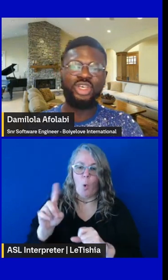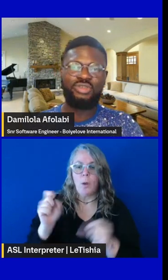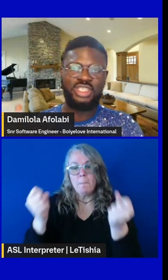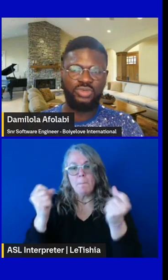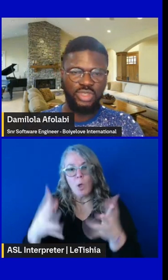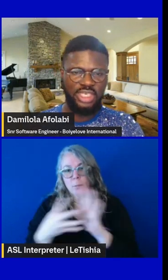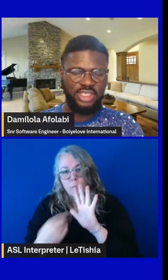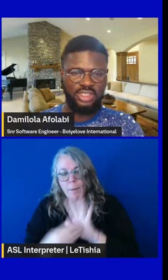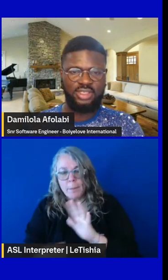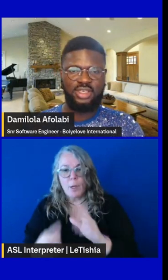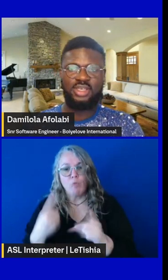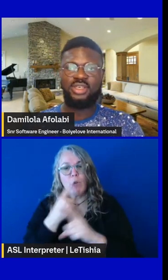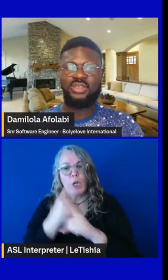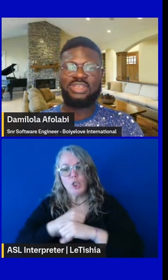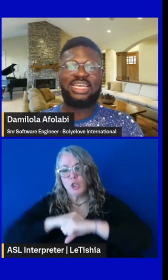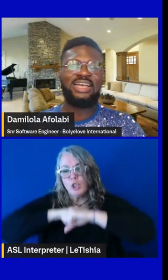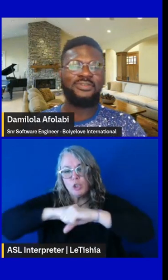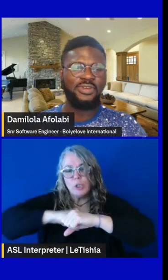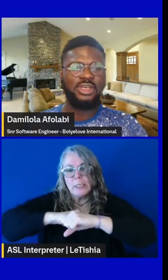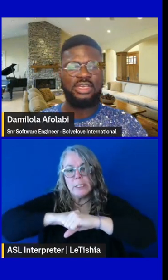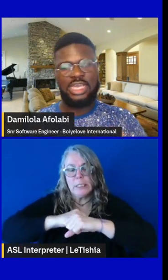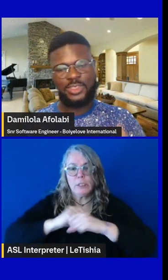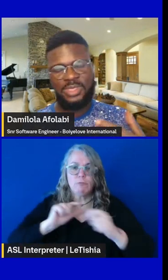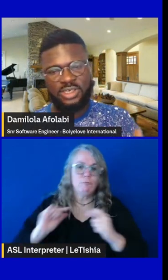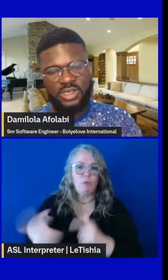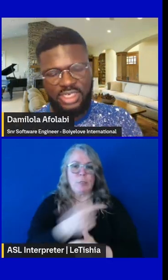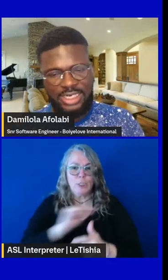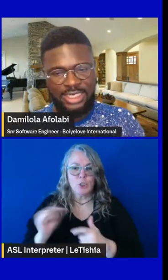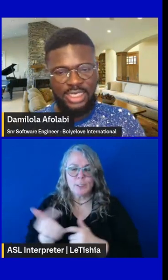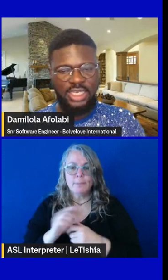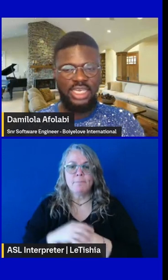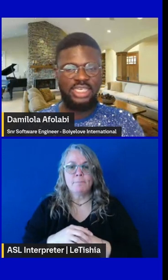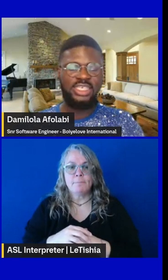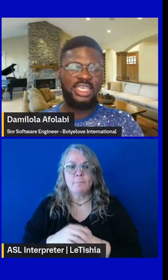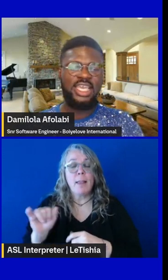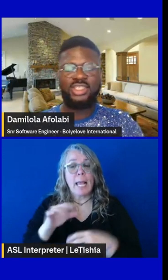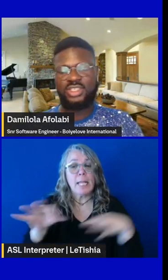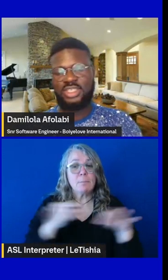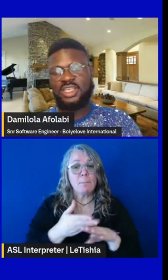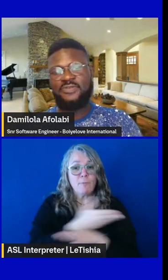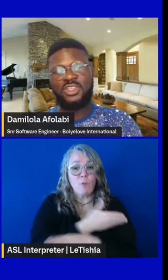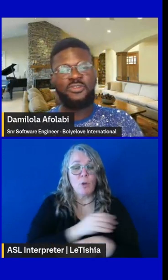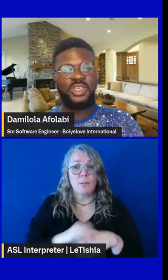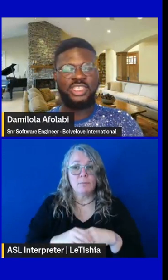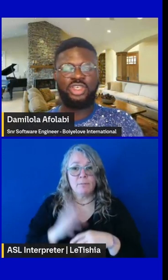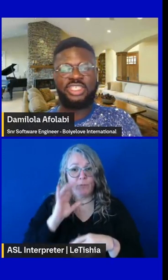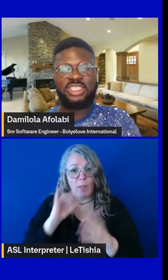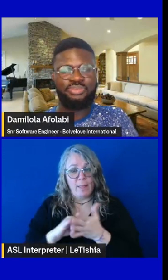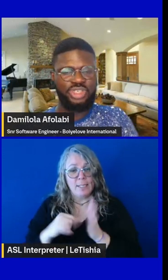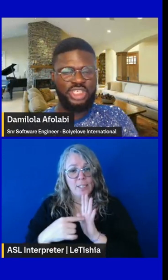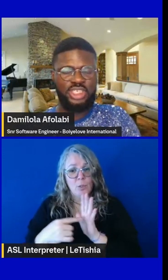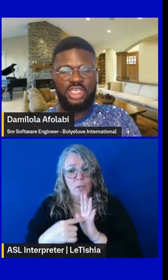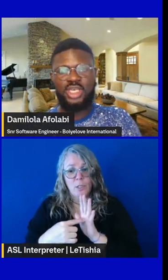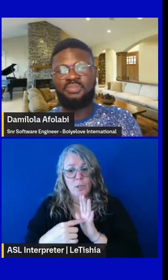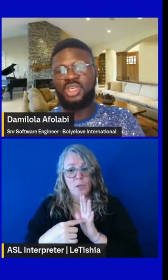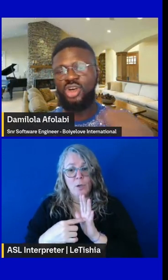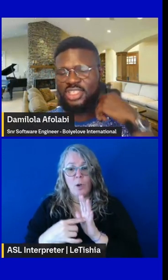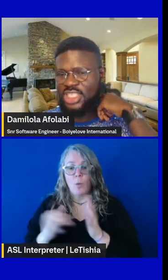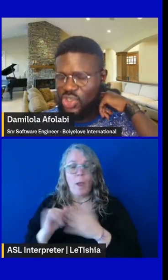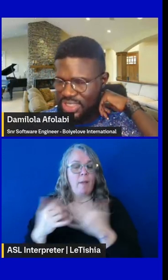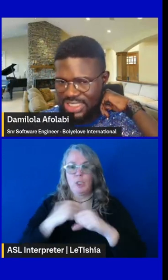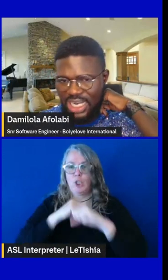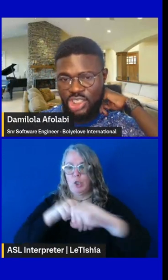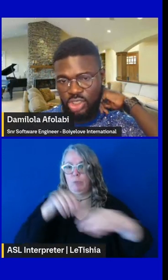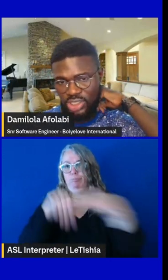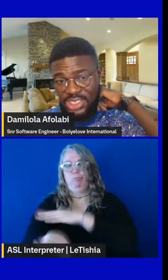regular security rotations. Like I've explained earlier, in the event of a security breach,